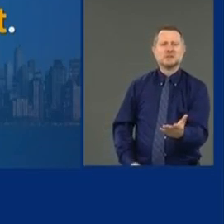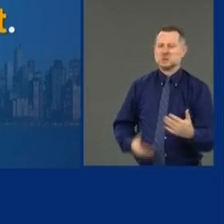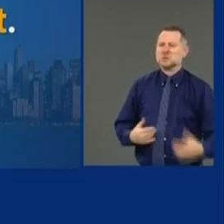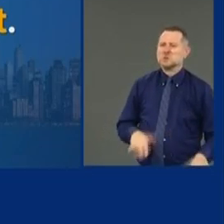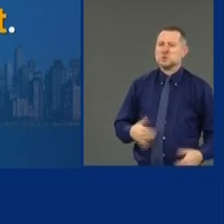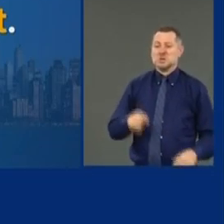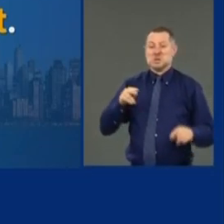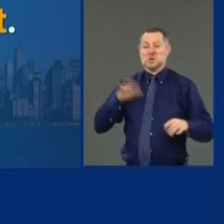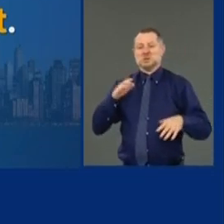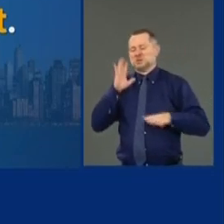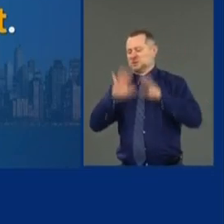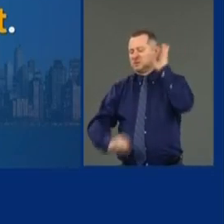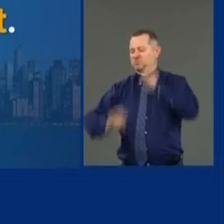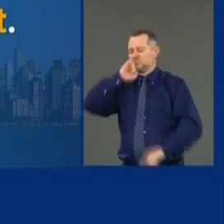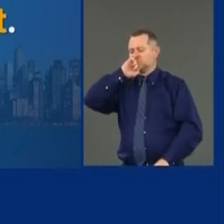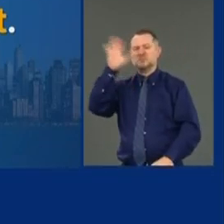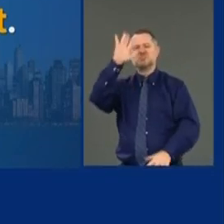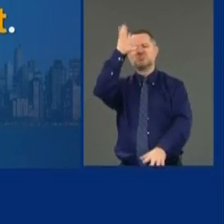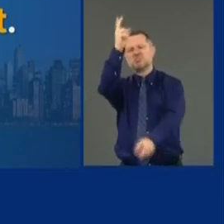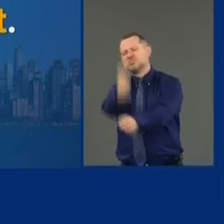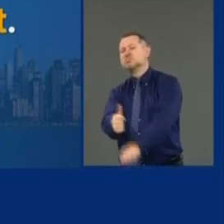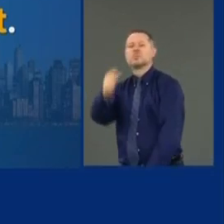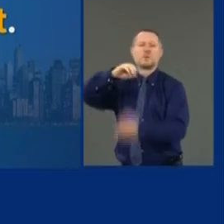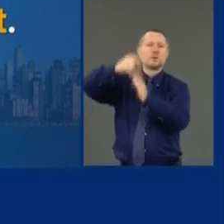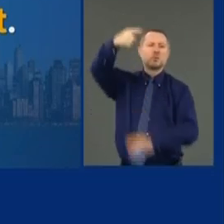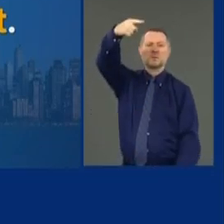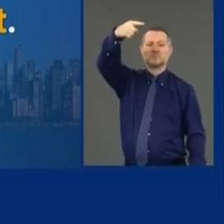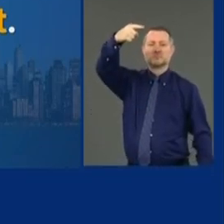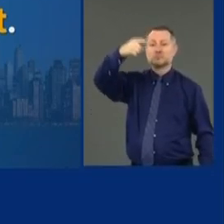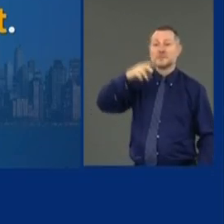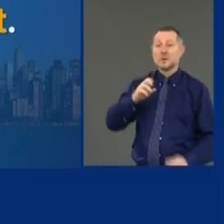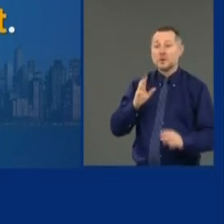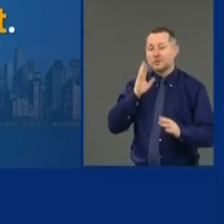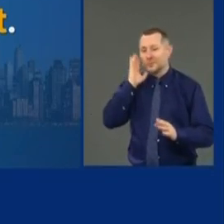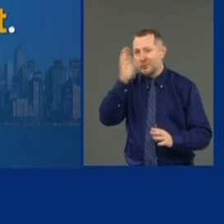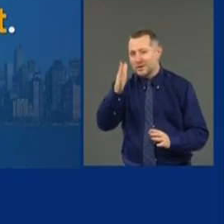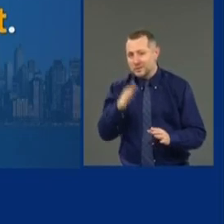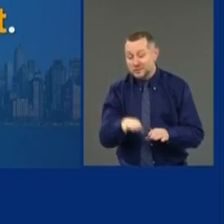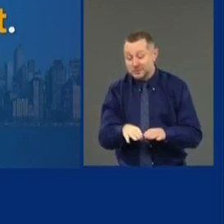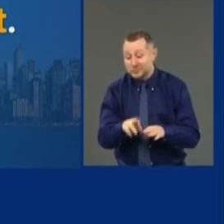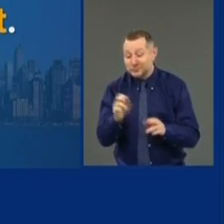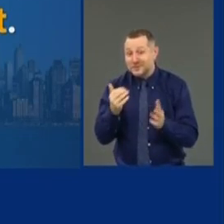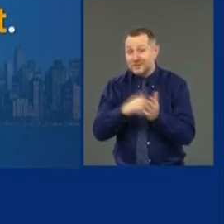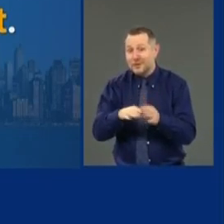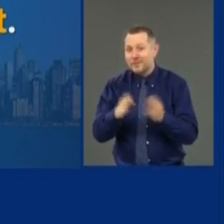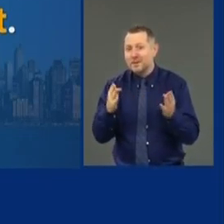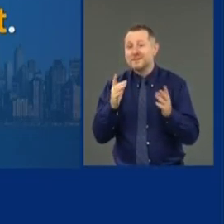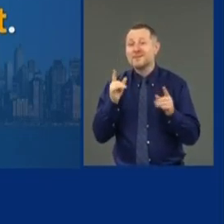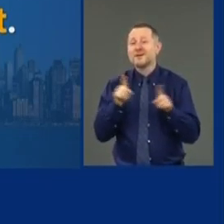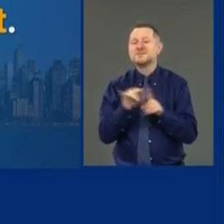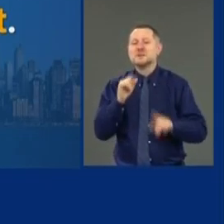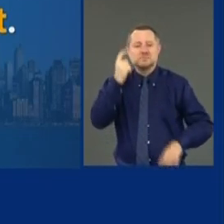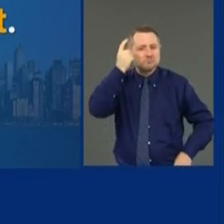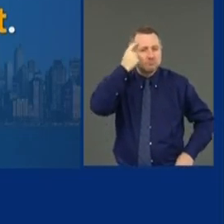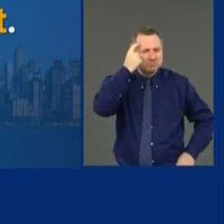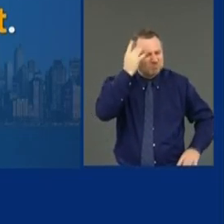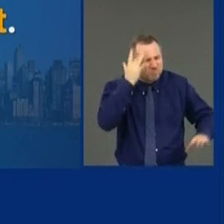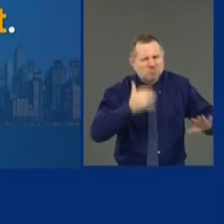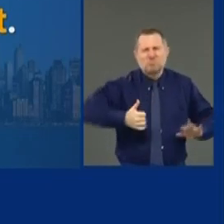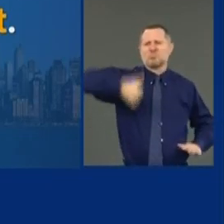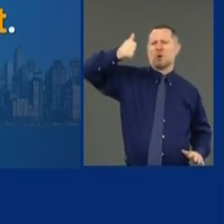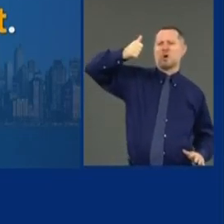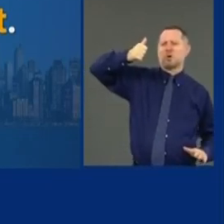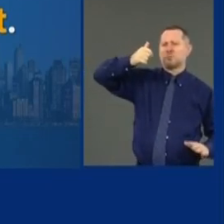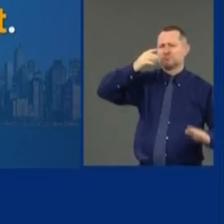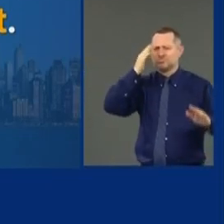hit. But we're going to reopen as the smartest. And if you look at the curve in New York right now, you see our